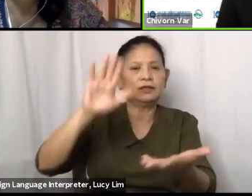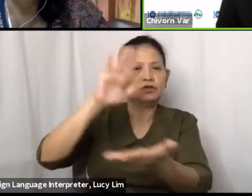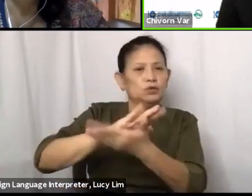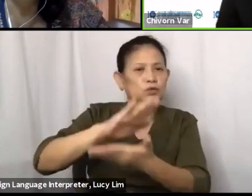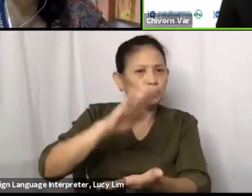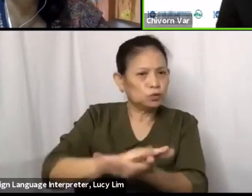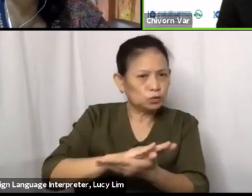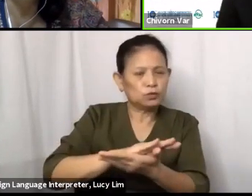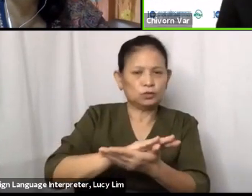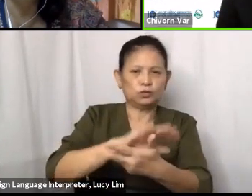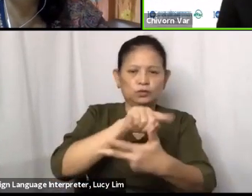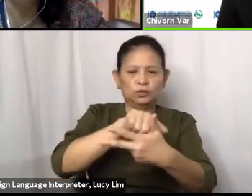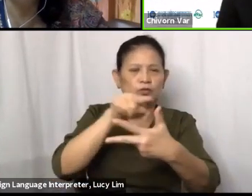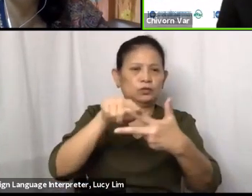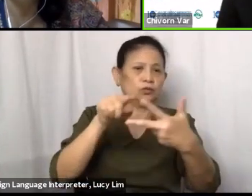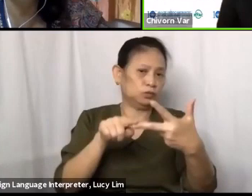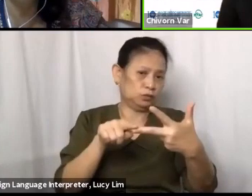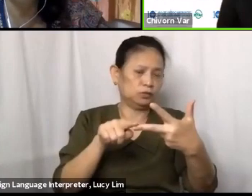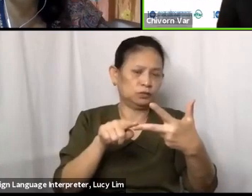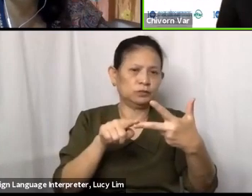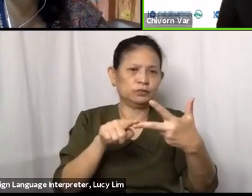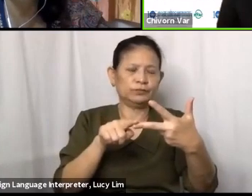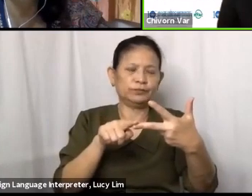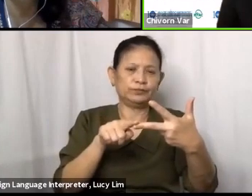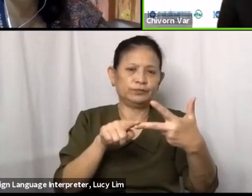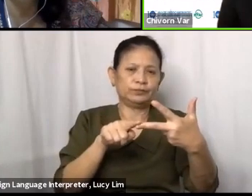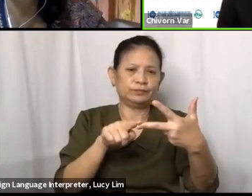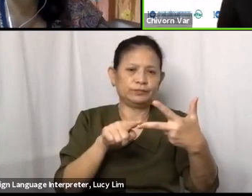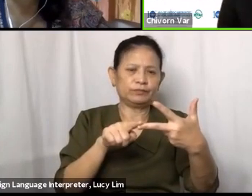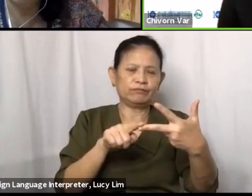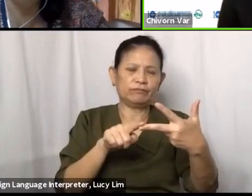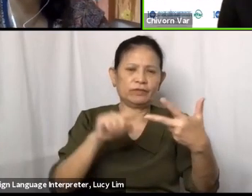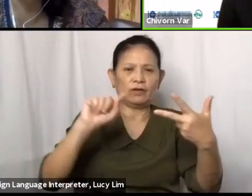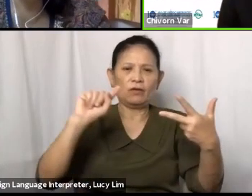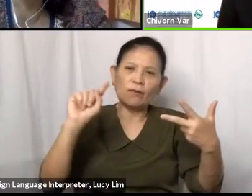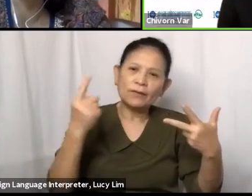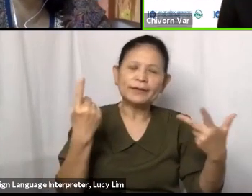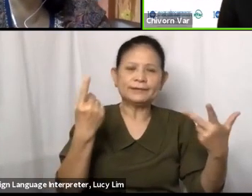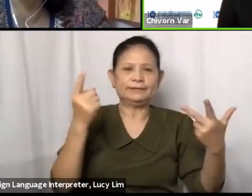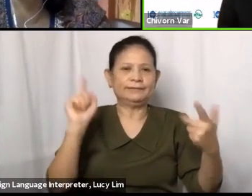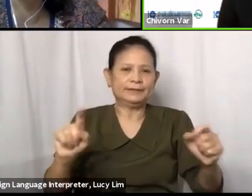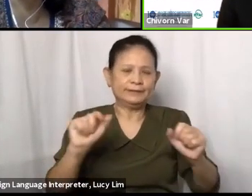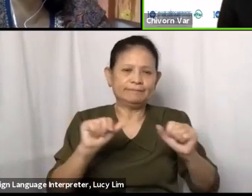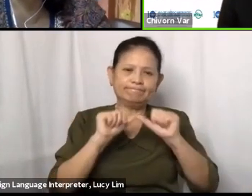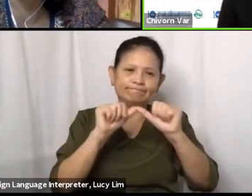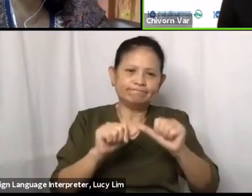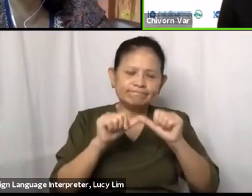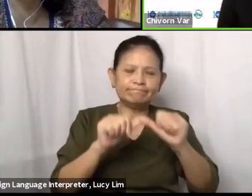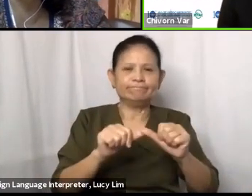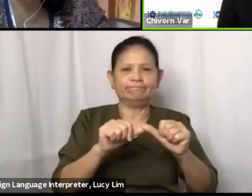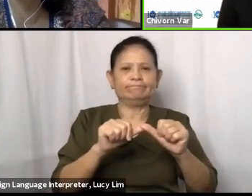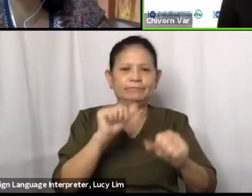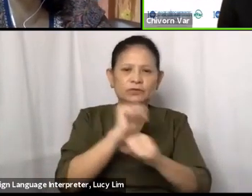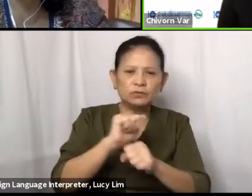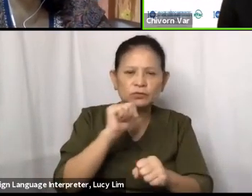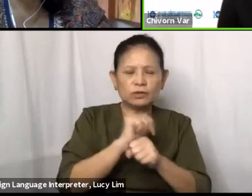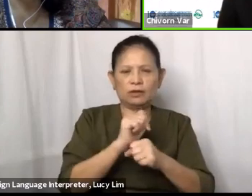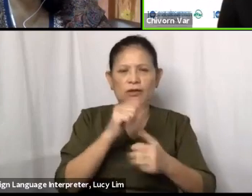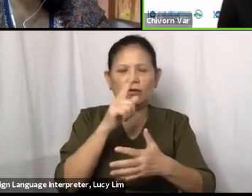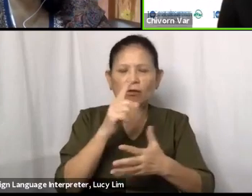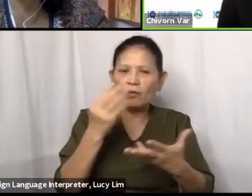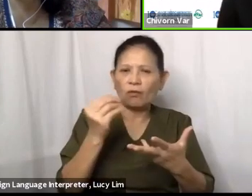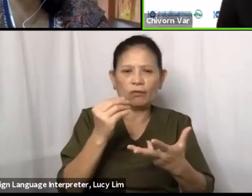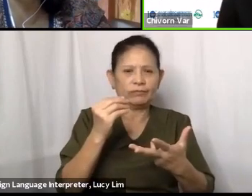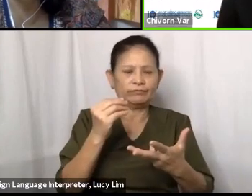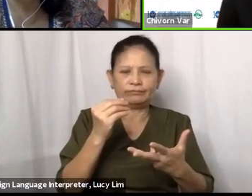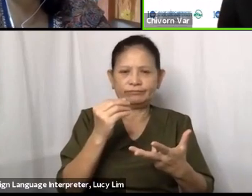So I think we just need to continue to what we have said, and I hope the best